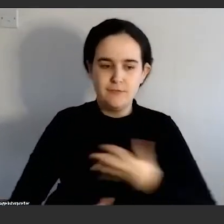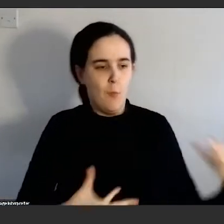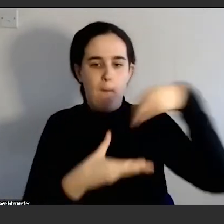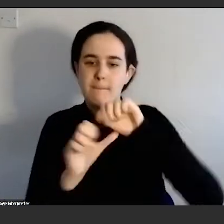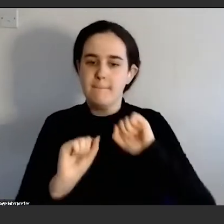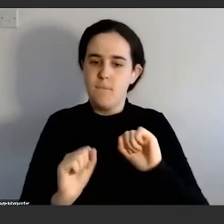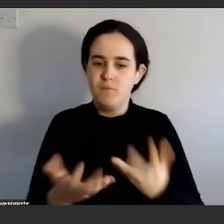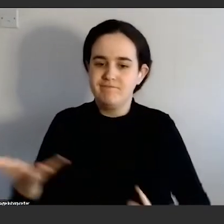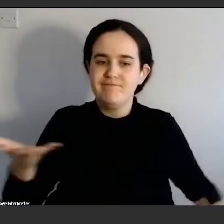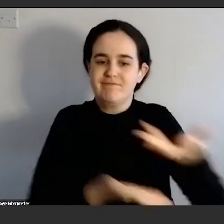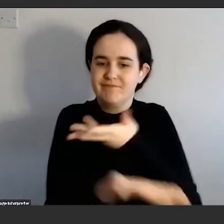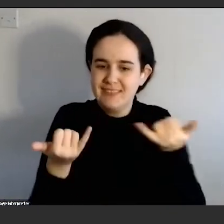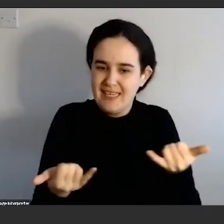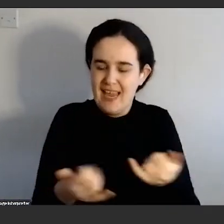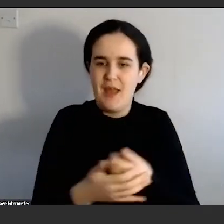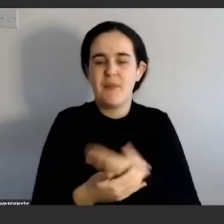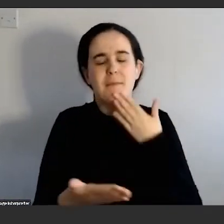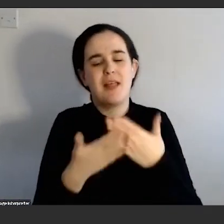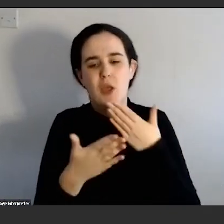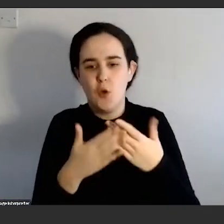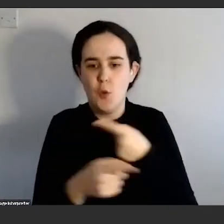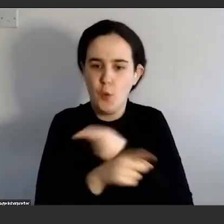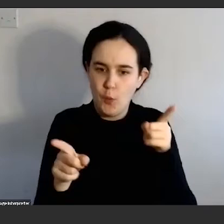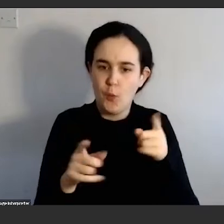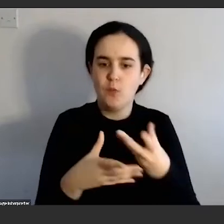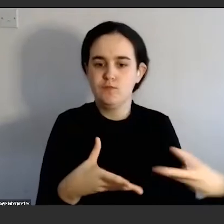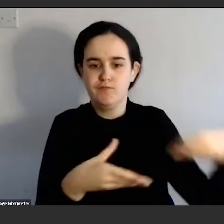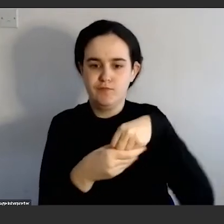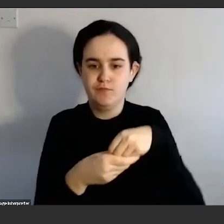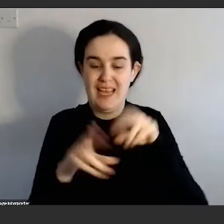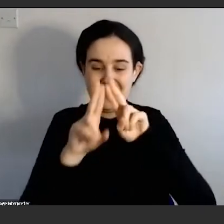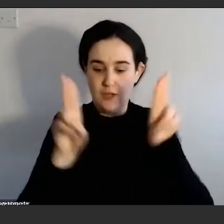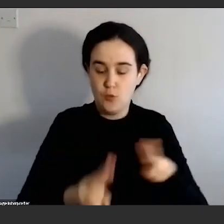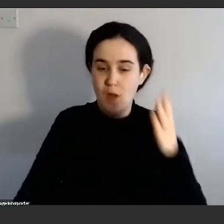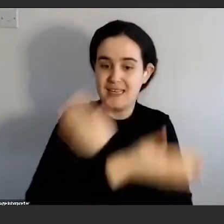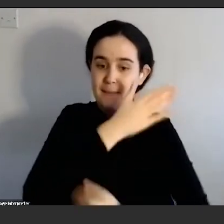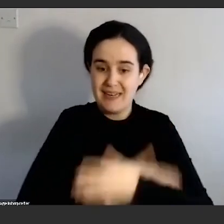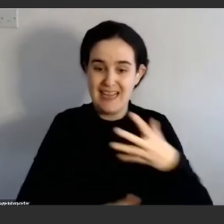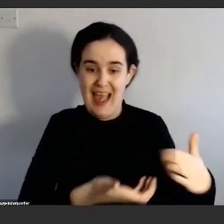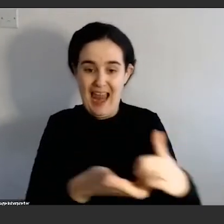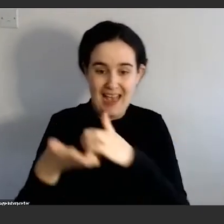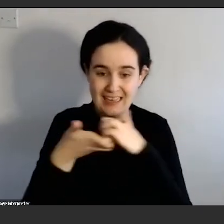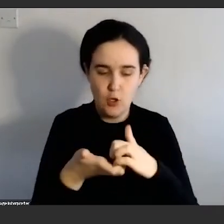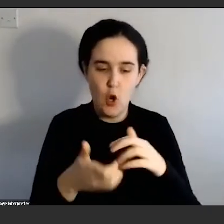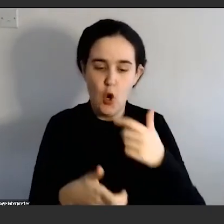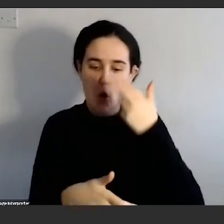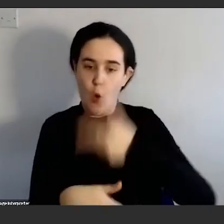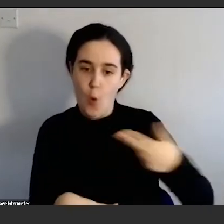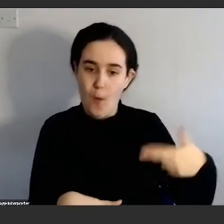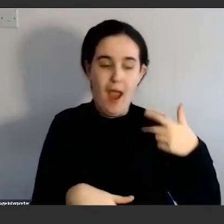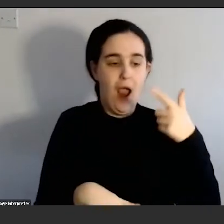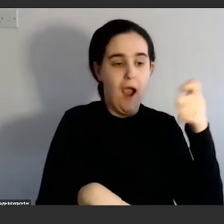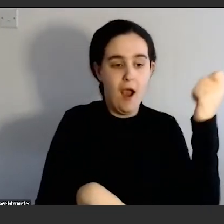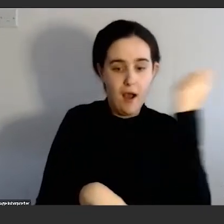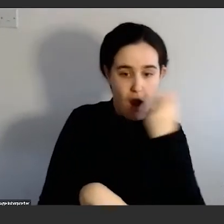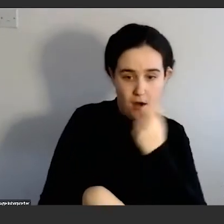us together on this important pre-summit occasion. And I'd like to begin with a challenge question. What